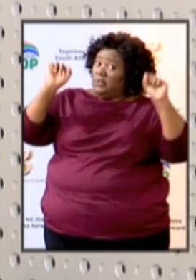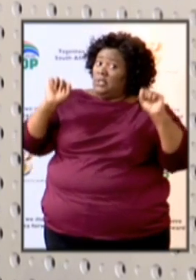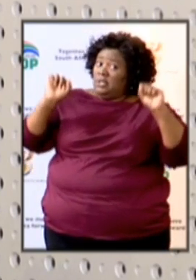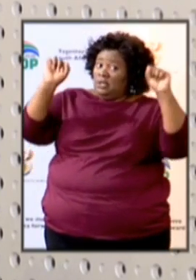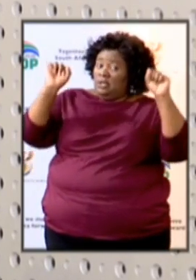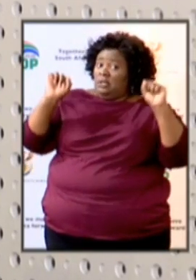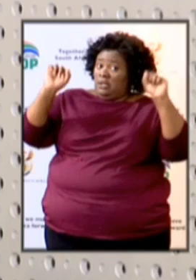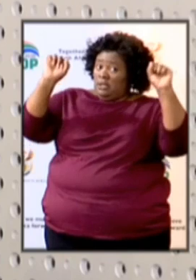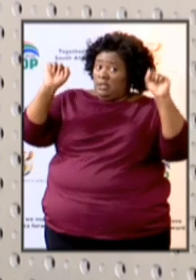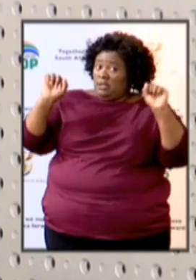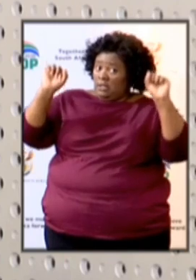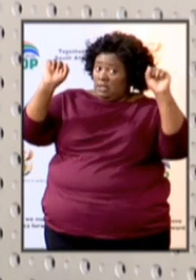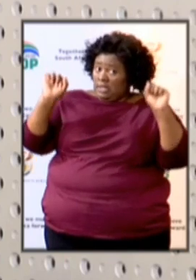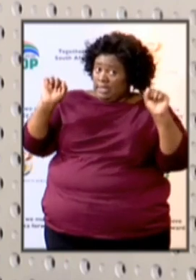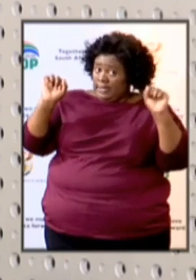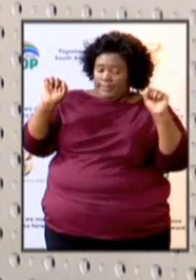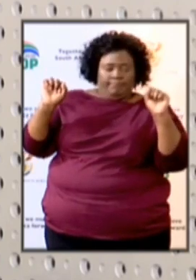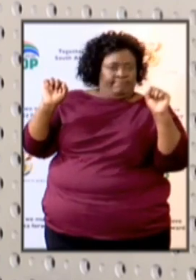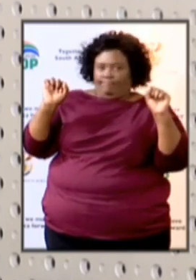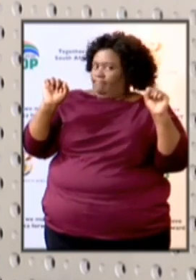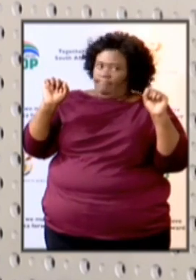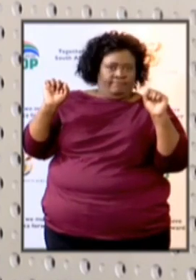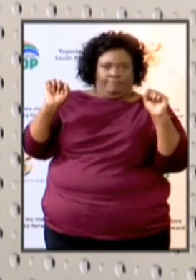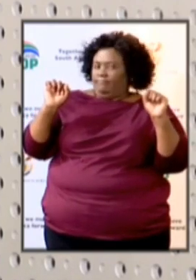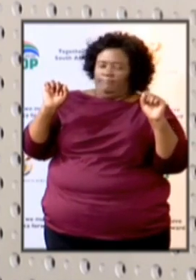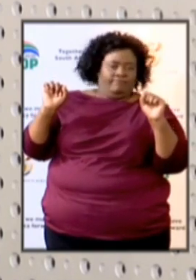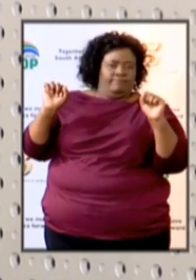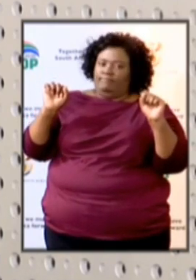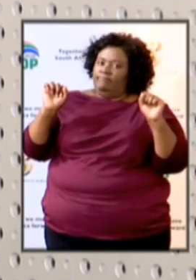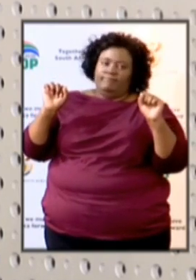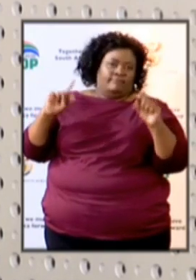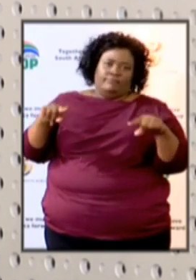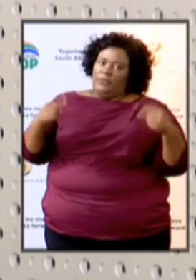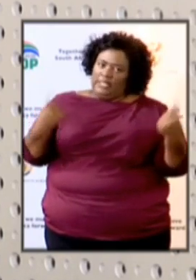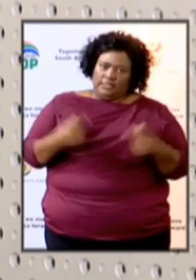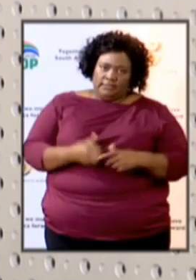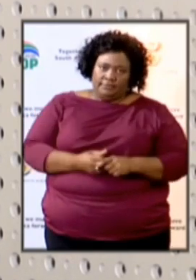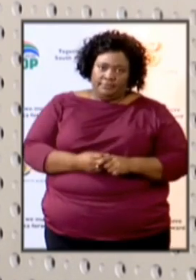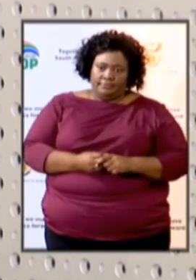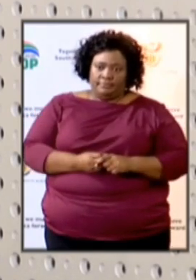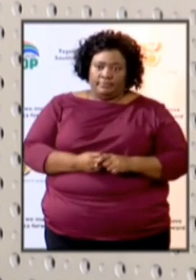ngaphansi kwaleso simo esizoshiwo phela